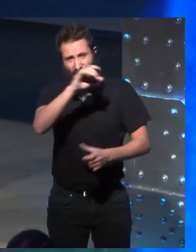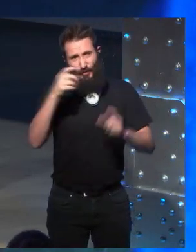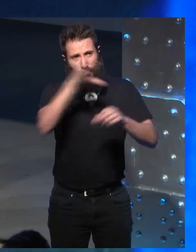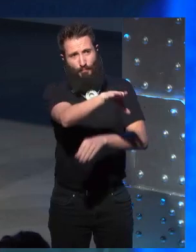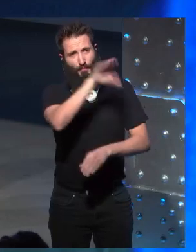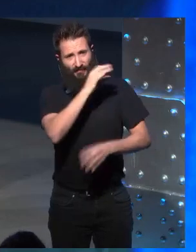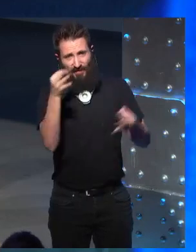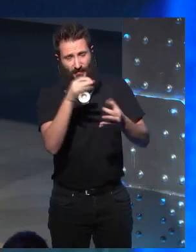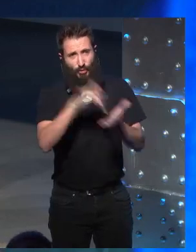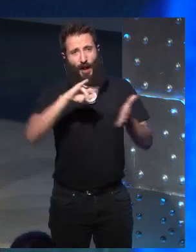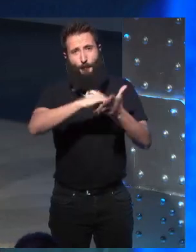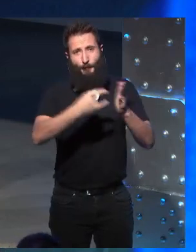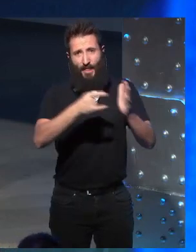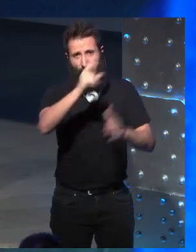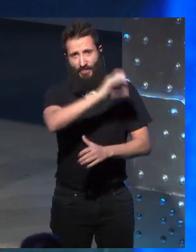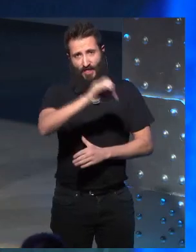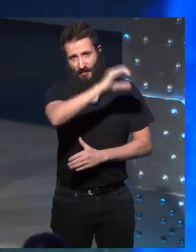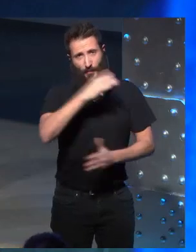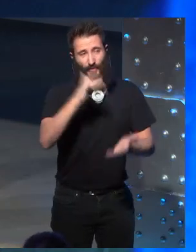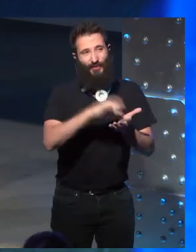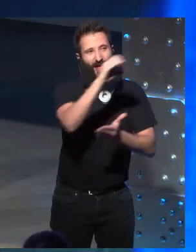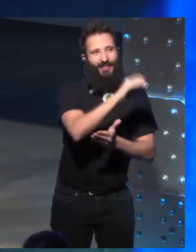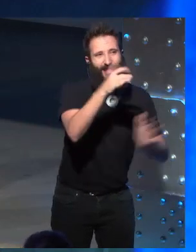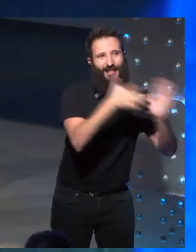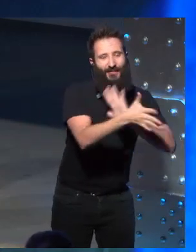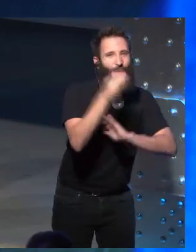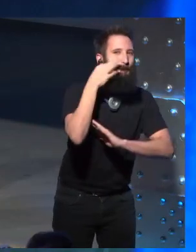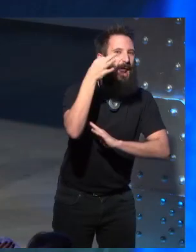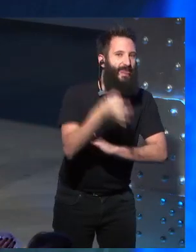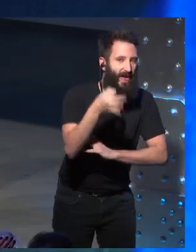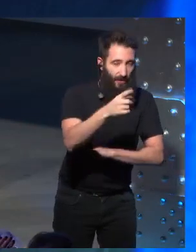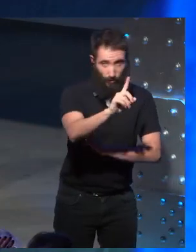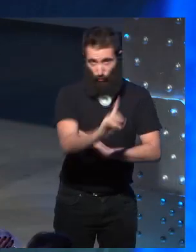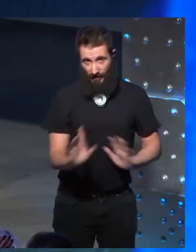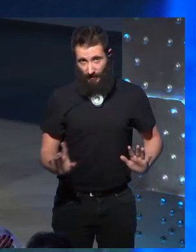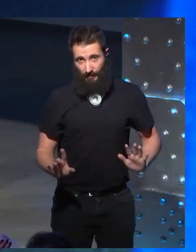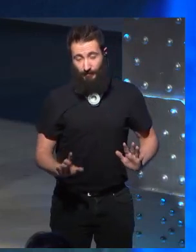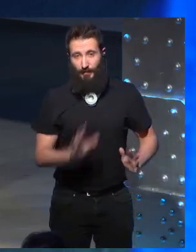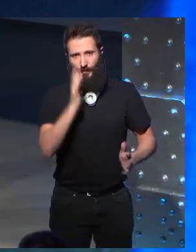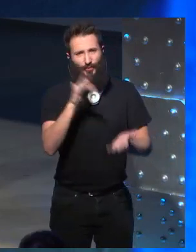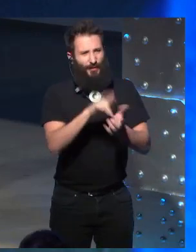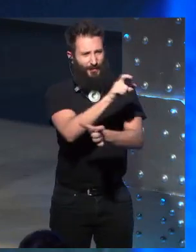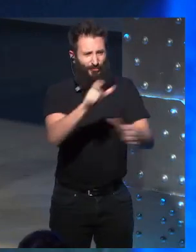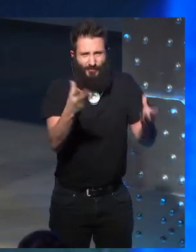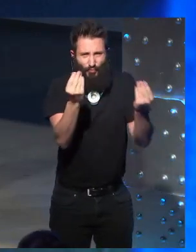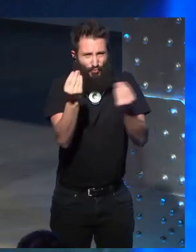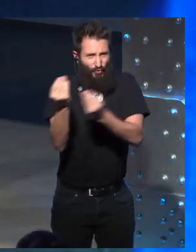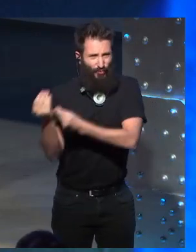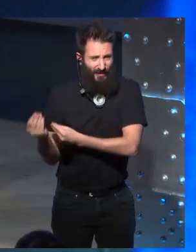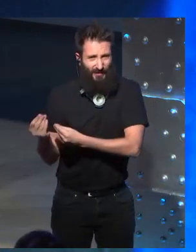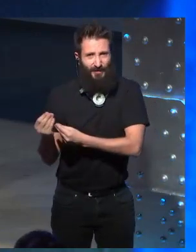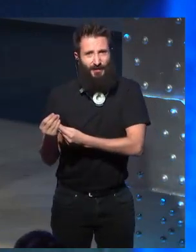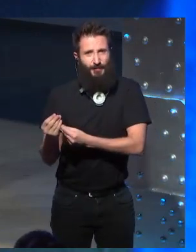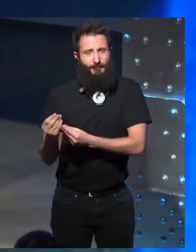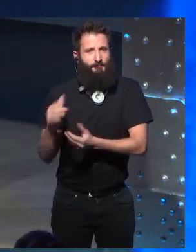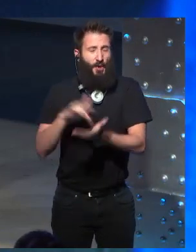science, that doesn't mean truth. And lots of people are sometimes uneasy with